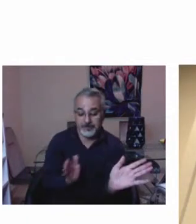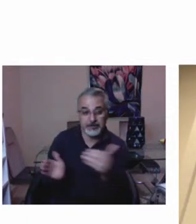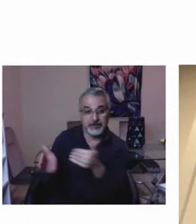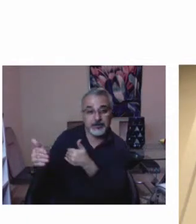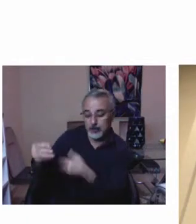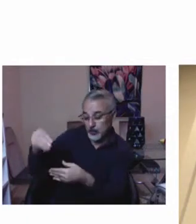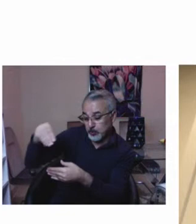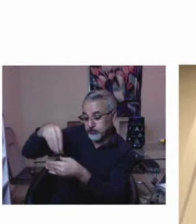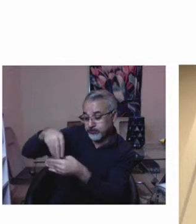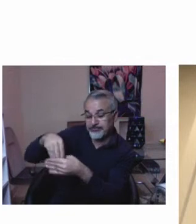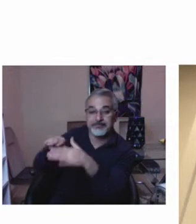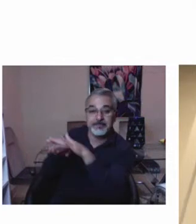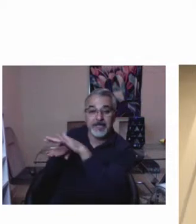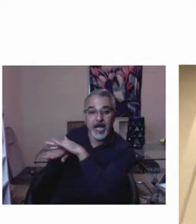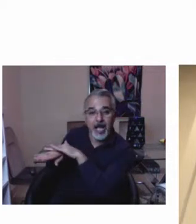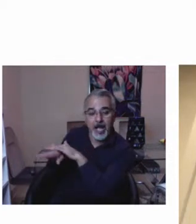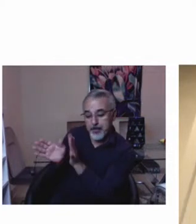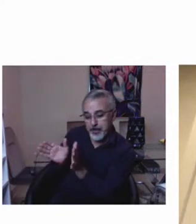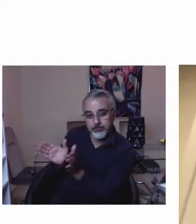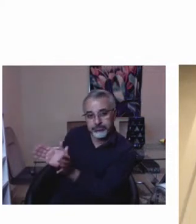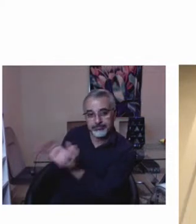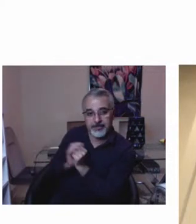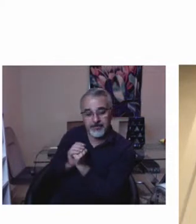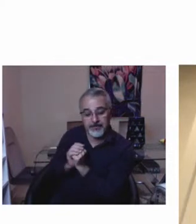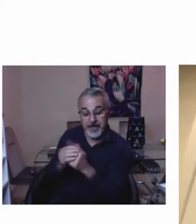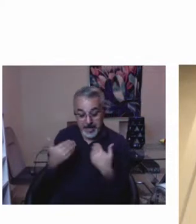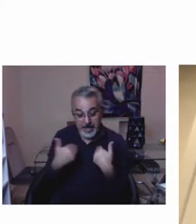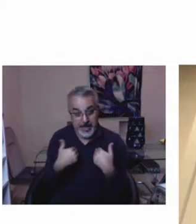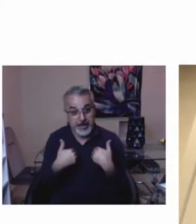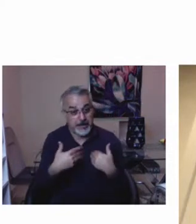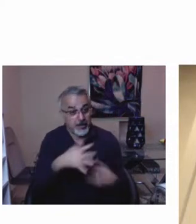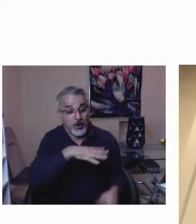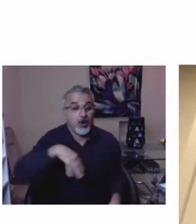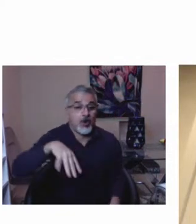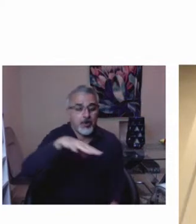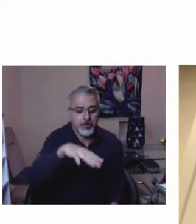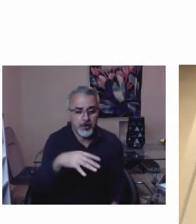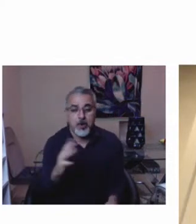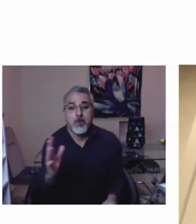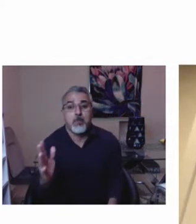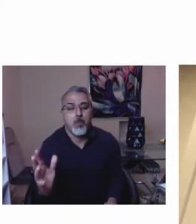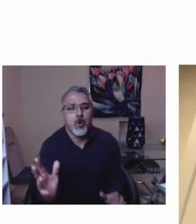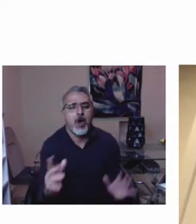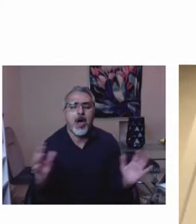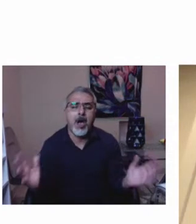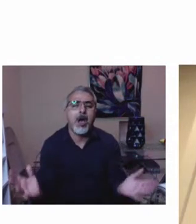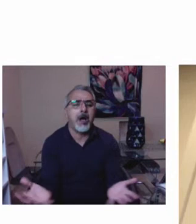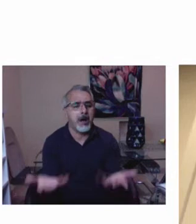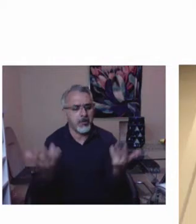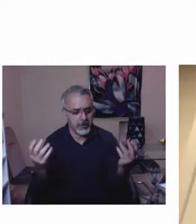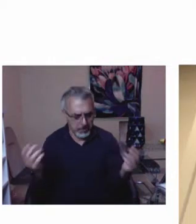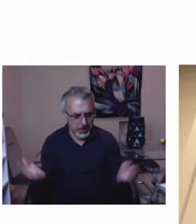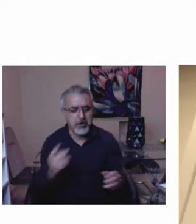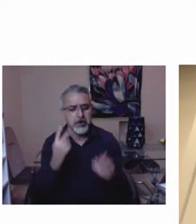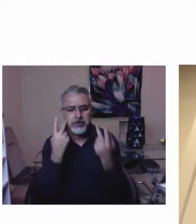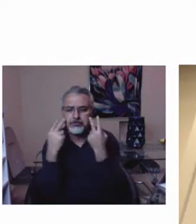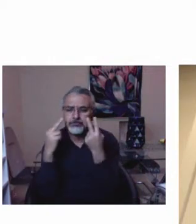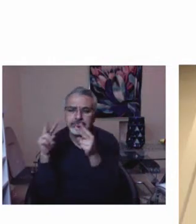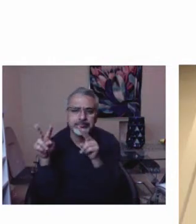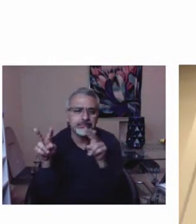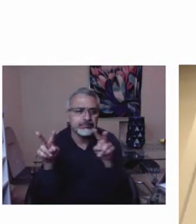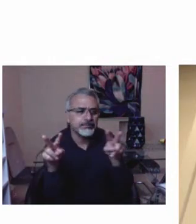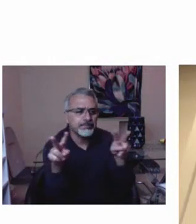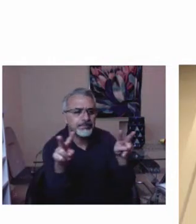So we're going to start tracking and understanding a little bit more how the overall funding to peacebuilding is contributing